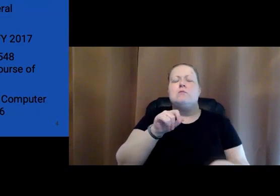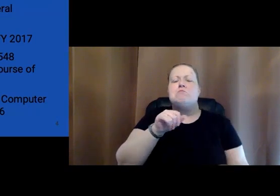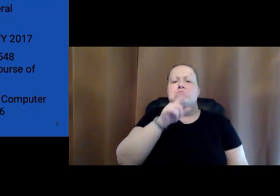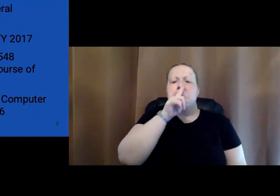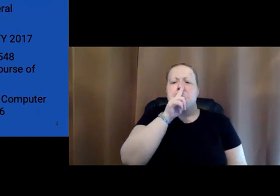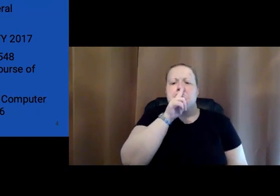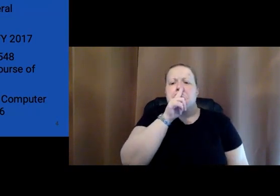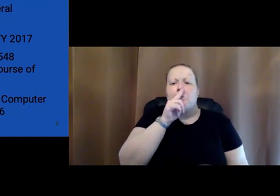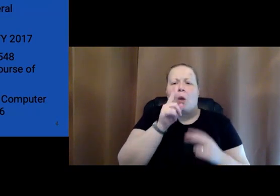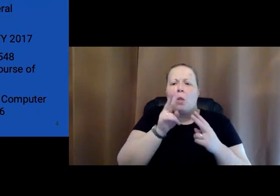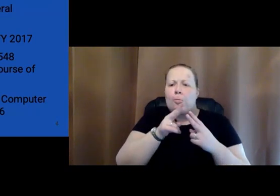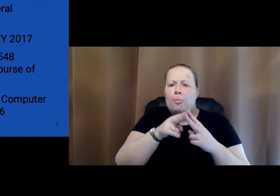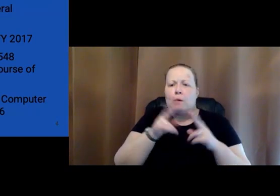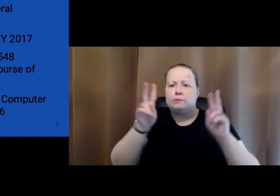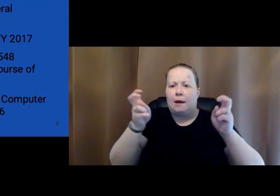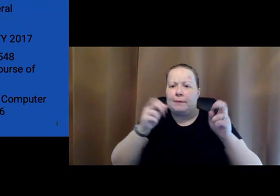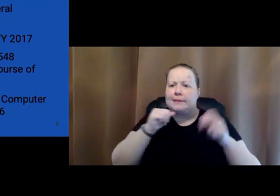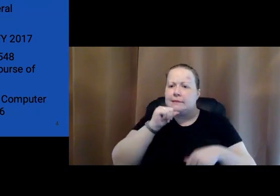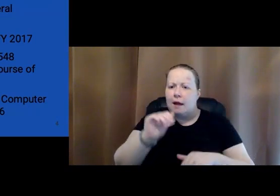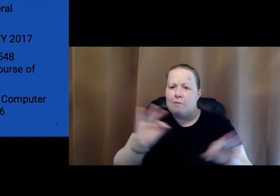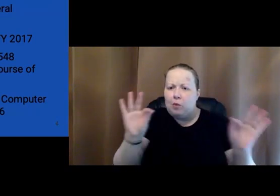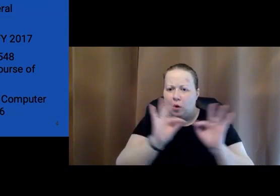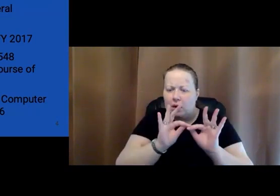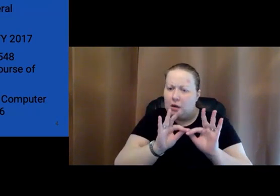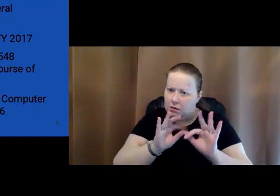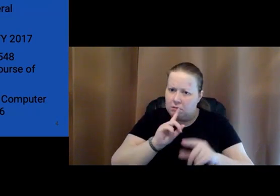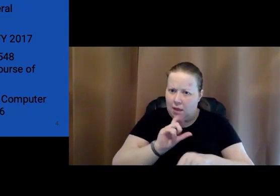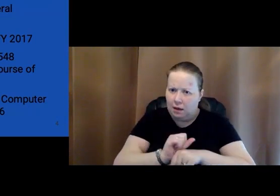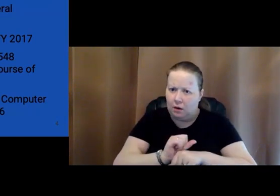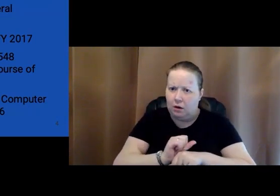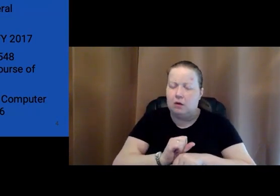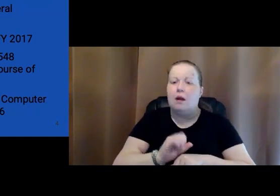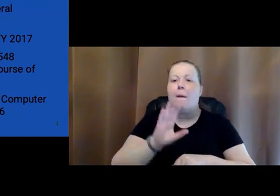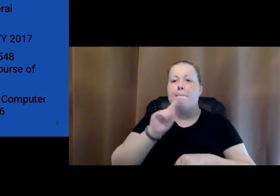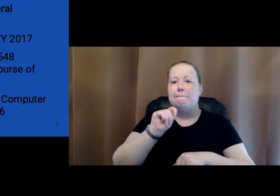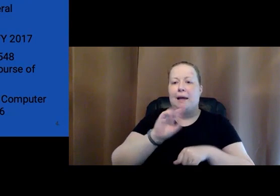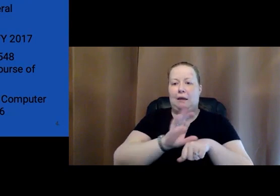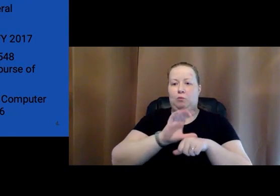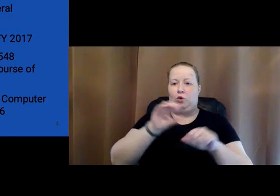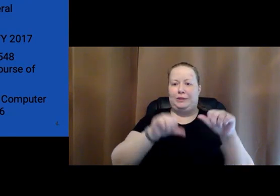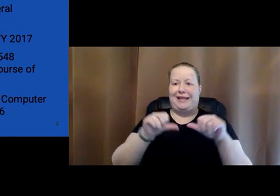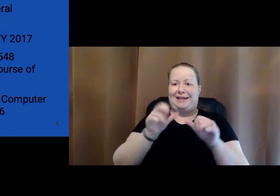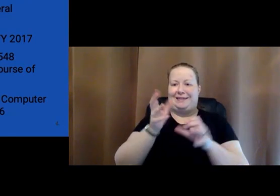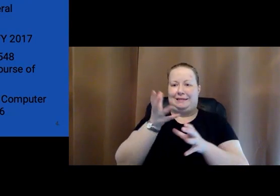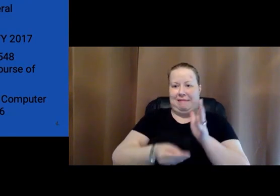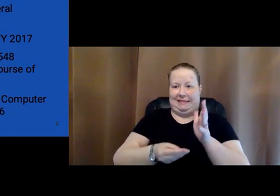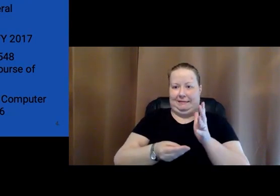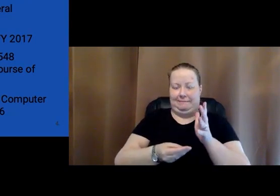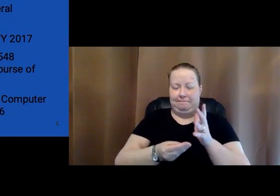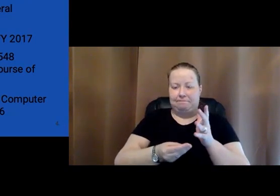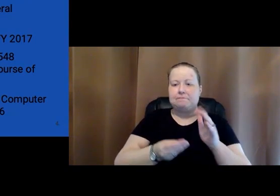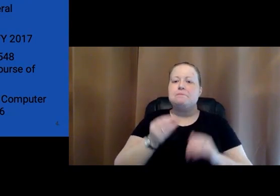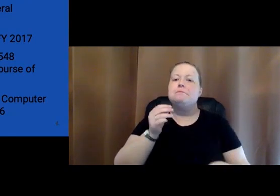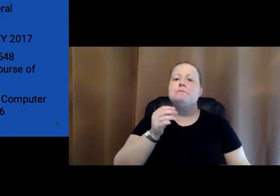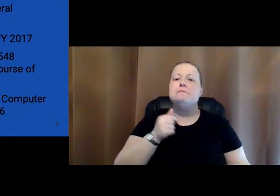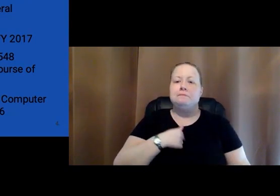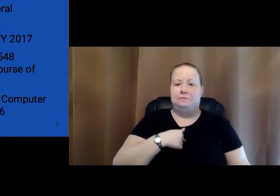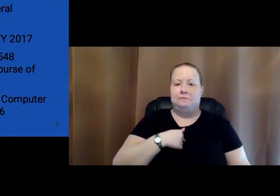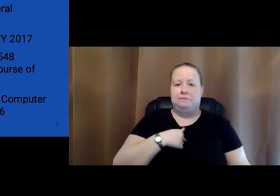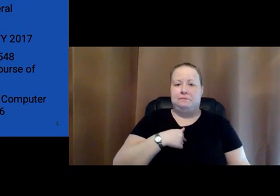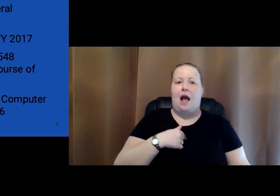topics are not important. They are important. It's that computer science is missing. So I like to say, you know,